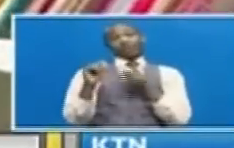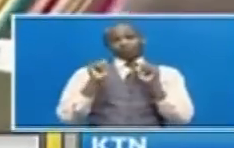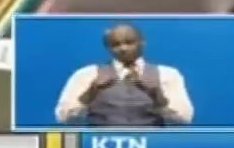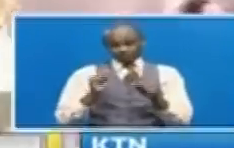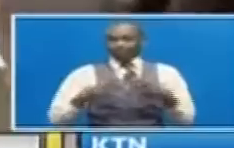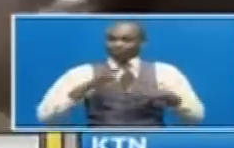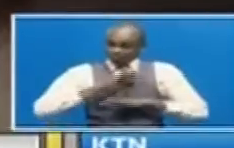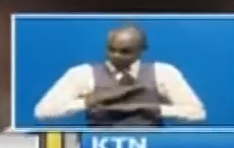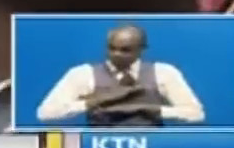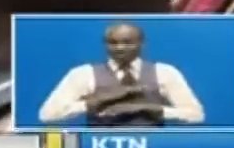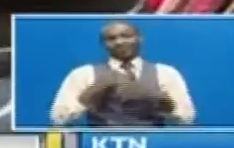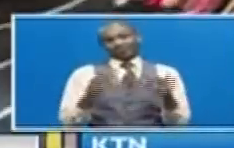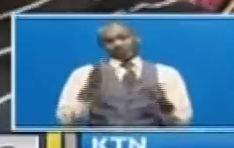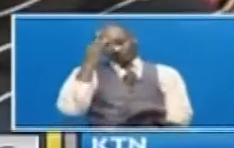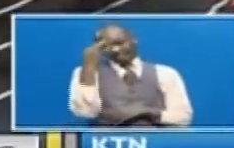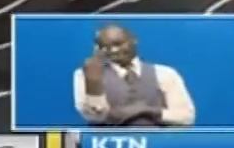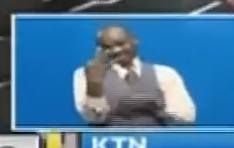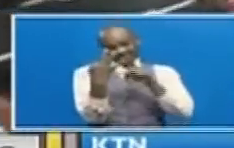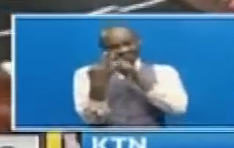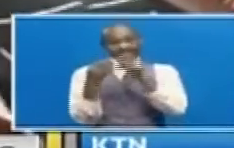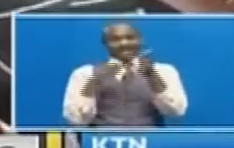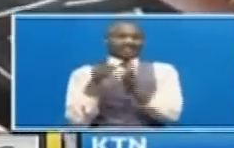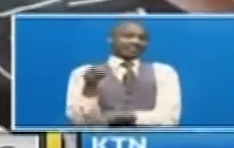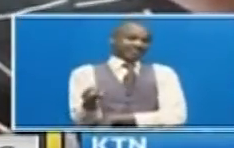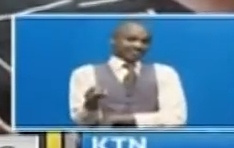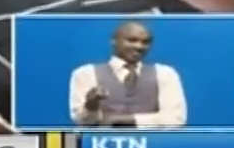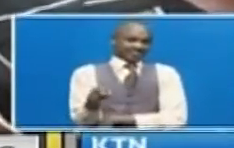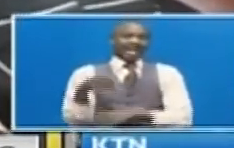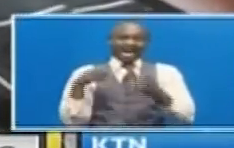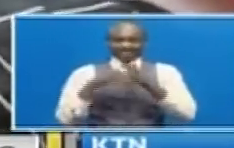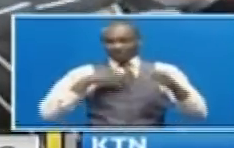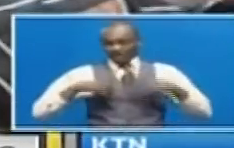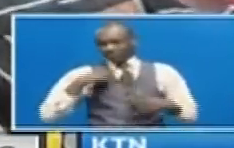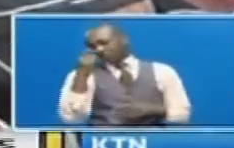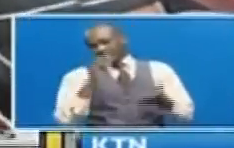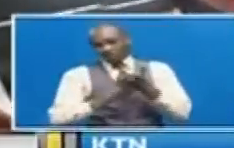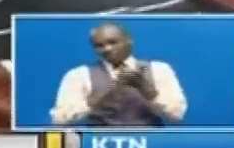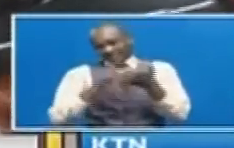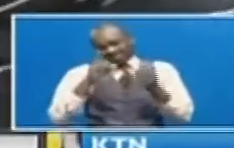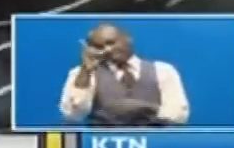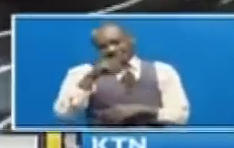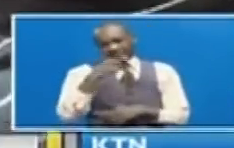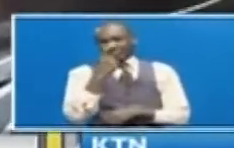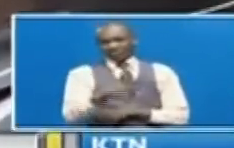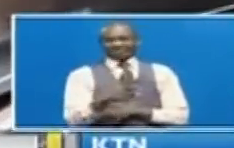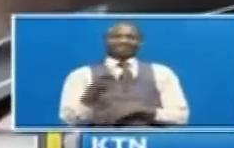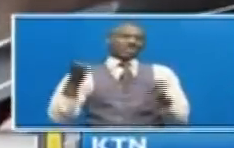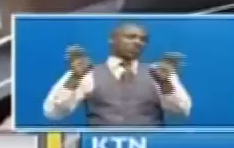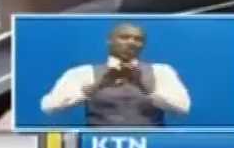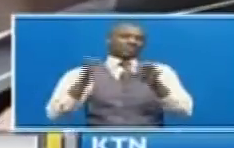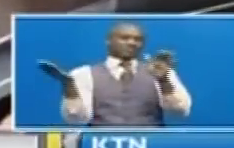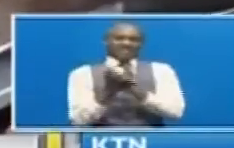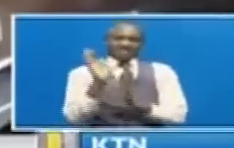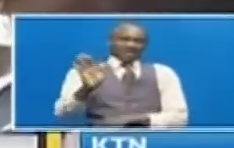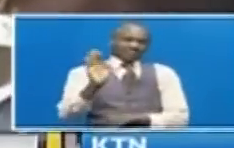temporary reprieve in one of the three cases against her. The EACC has recommended to the DPP to close her